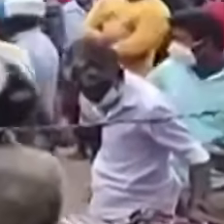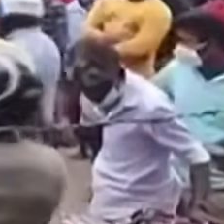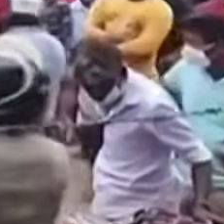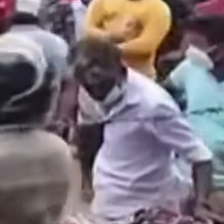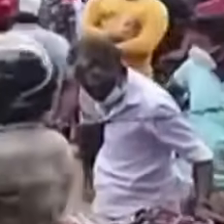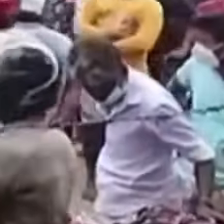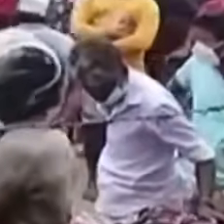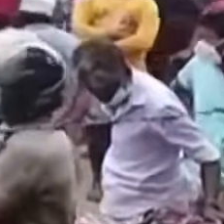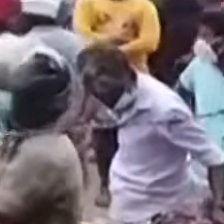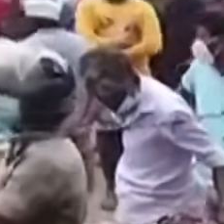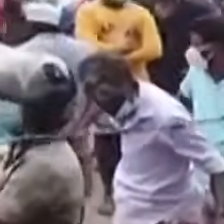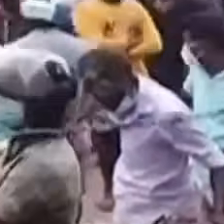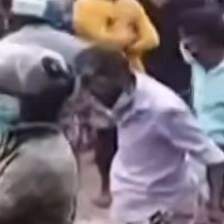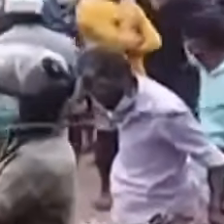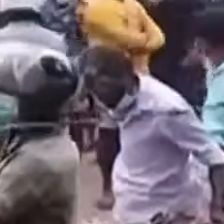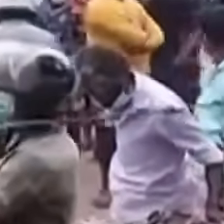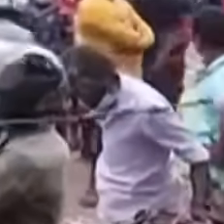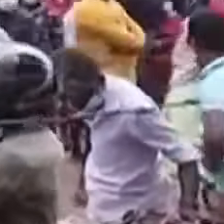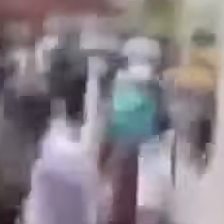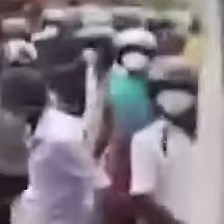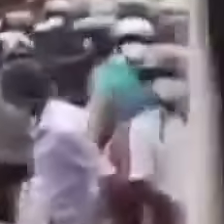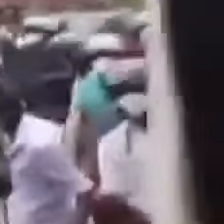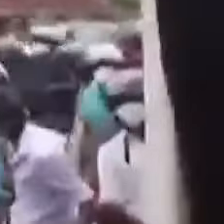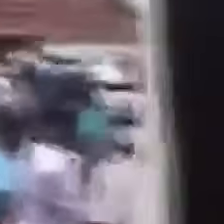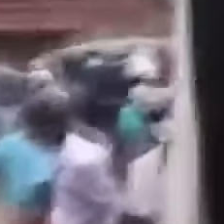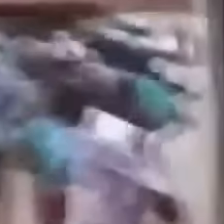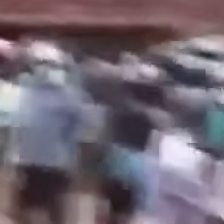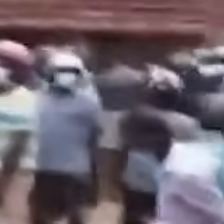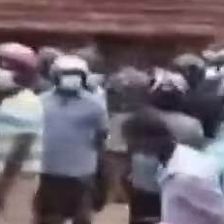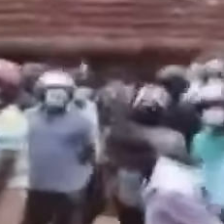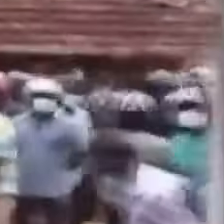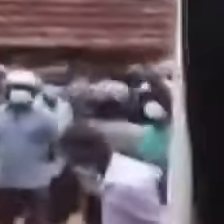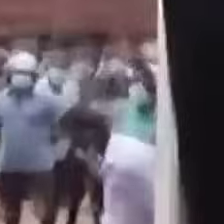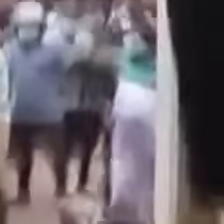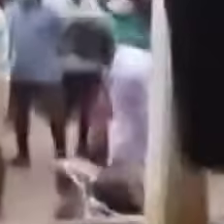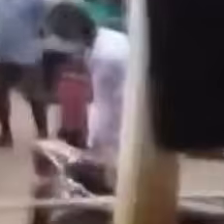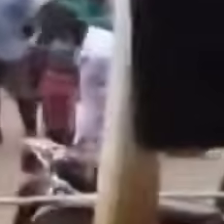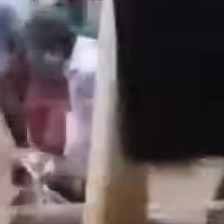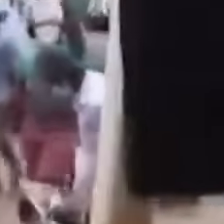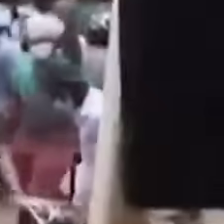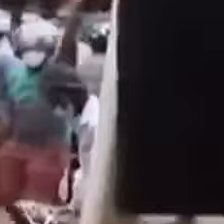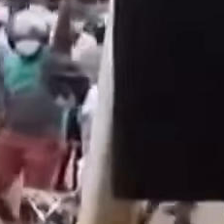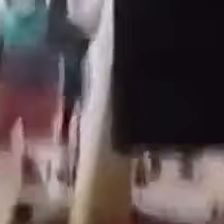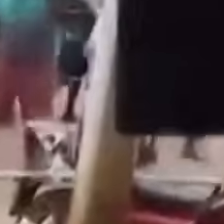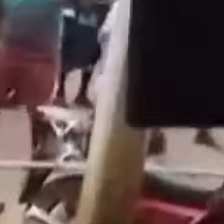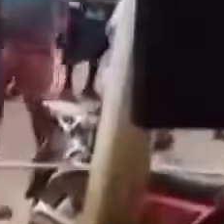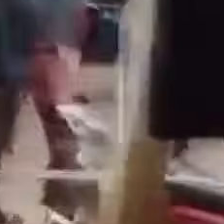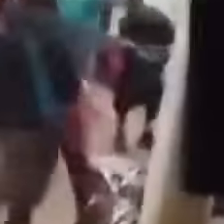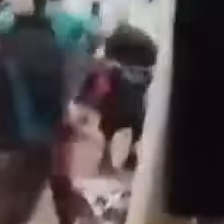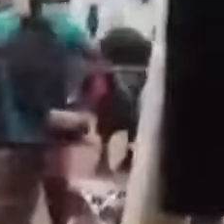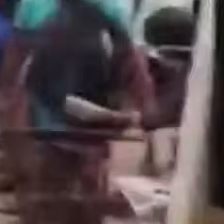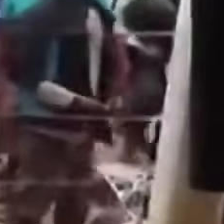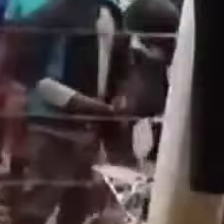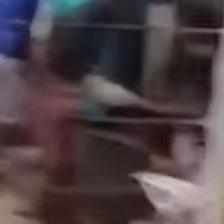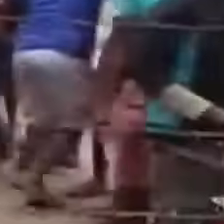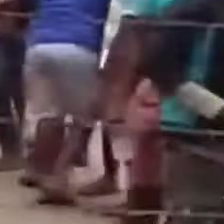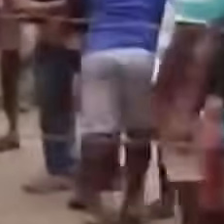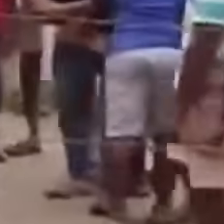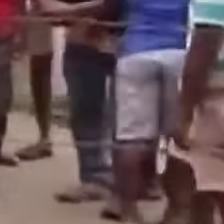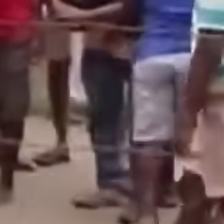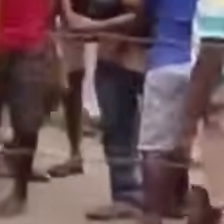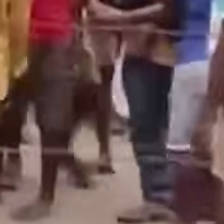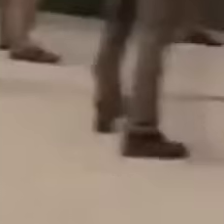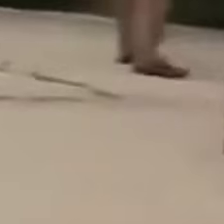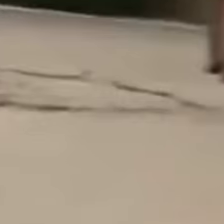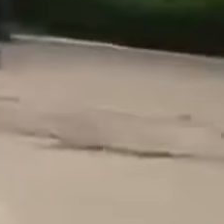After the statement of the Minister of Public Security was telecast, the group outside the police station voiced their objection against the journalist. The